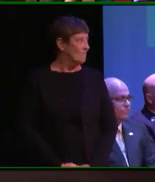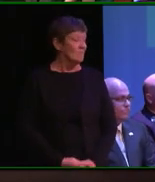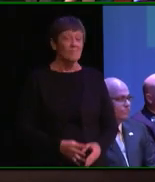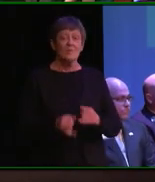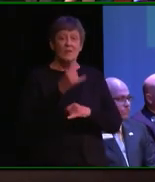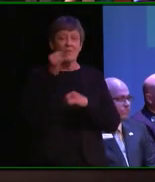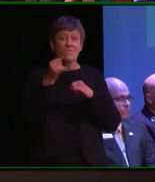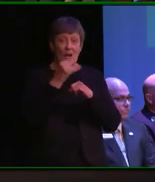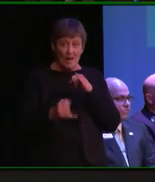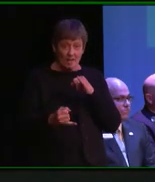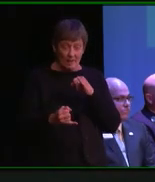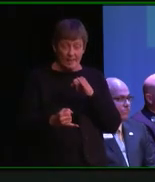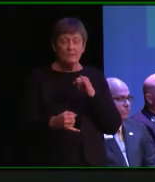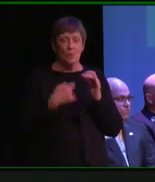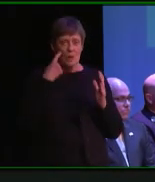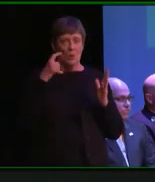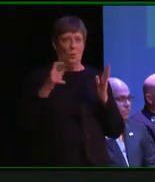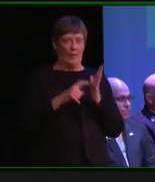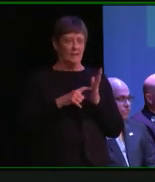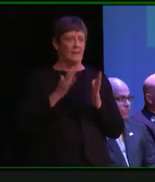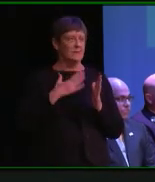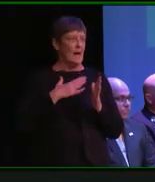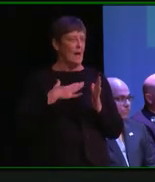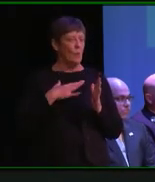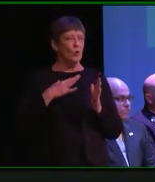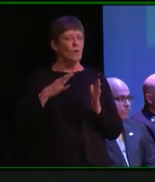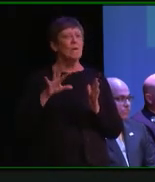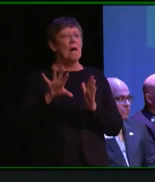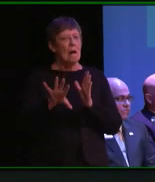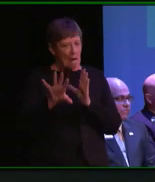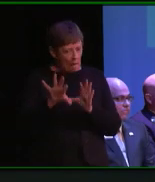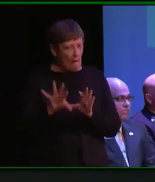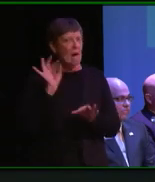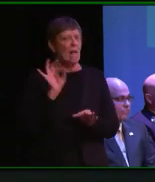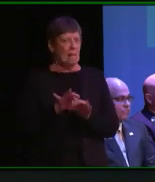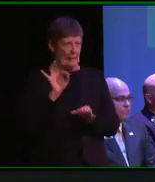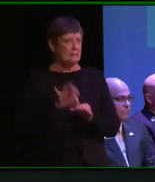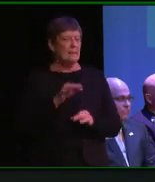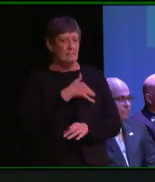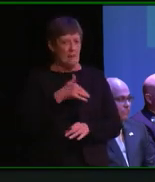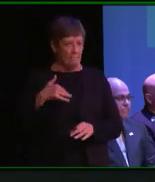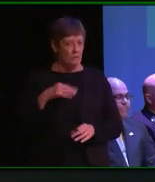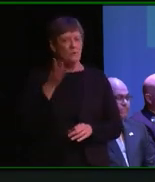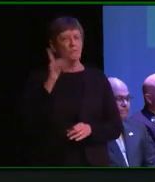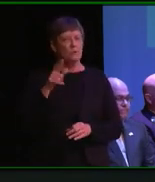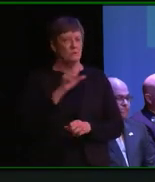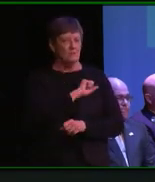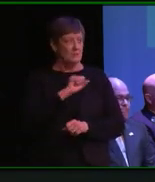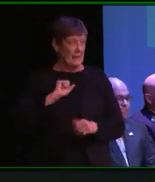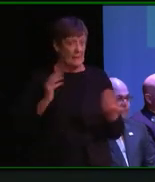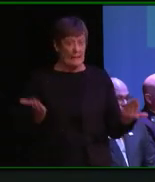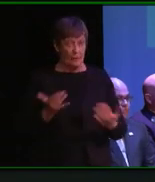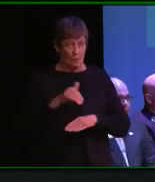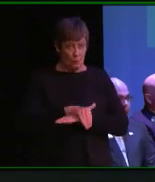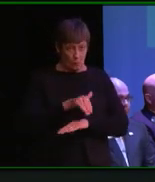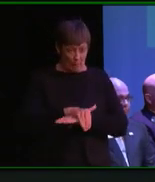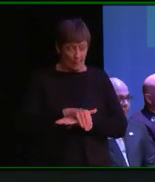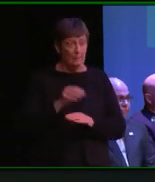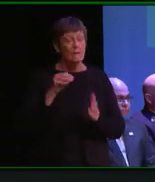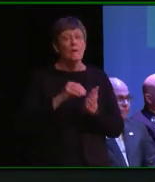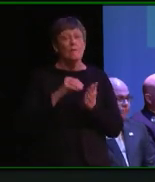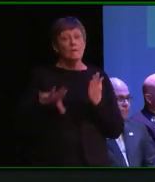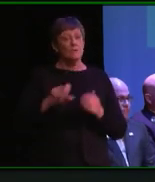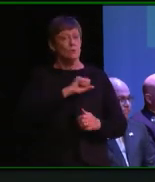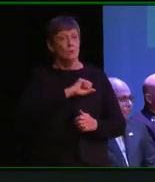Finally, we would like to recognize our elected members of Bristol Student Senate who are with us tonight. The Student Senate